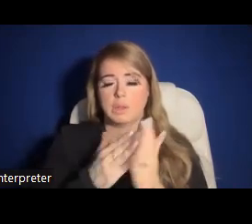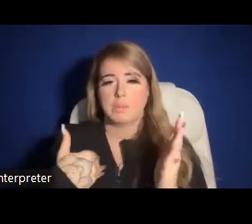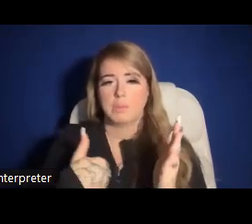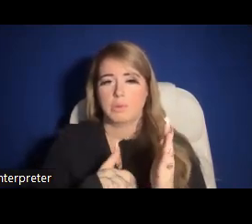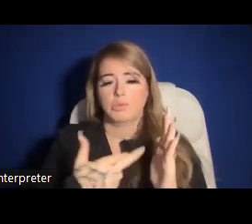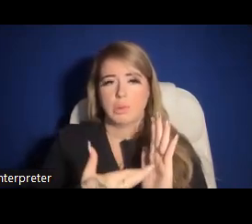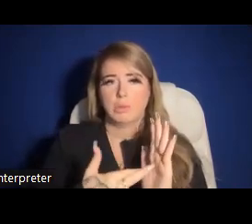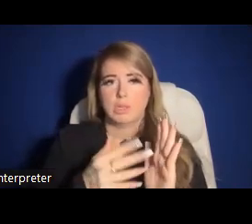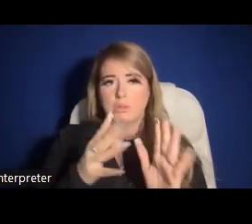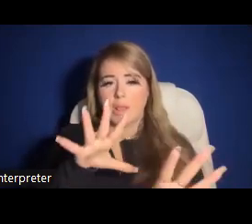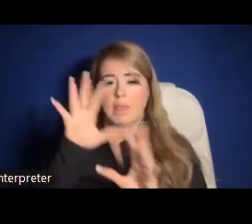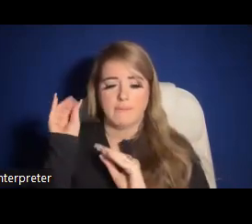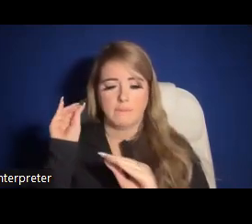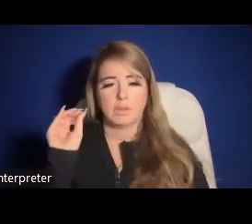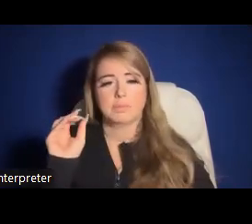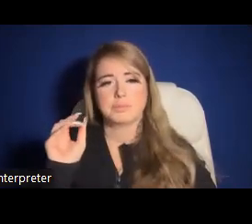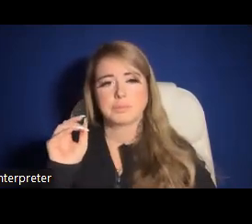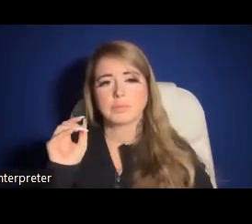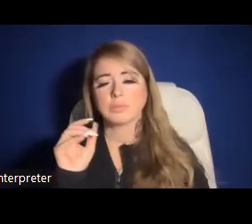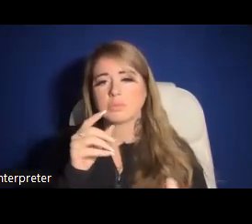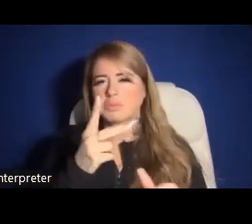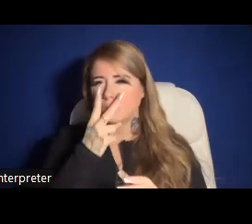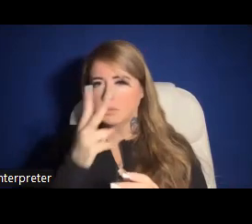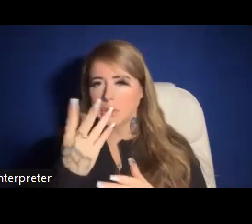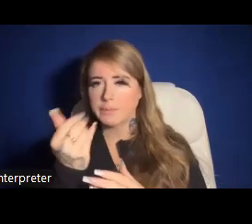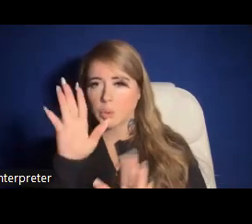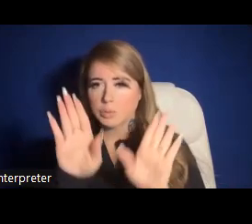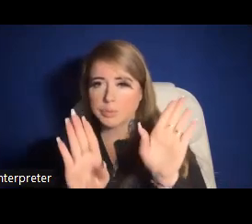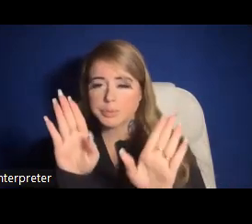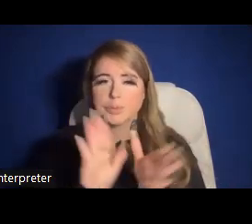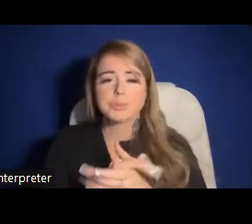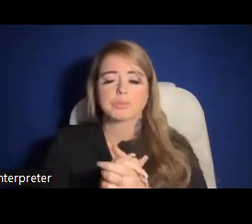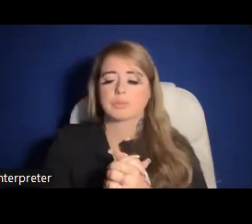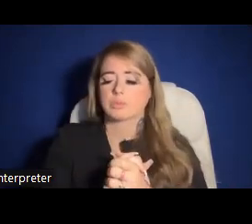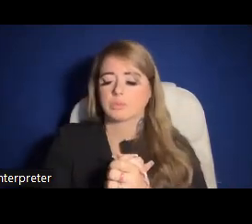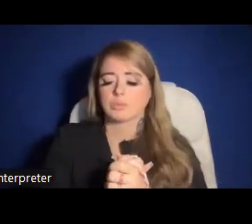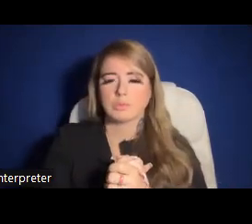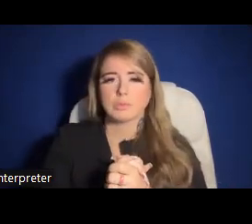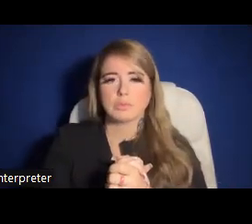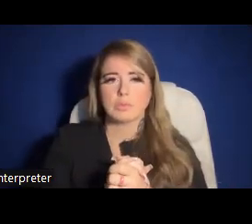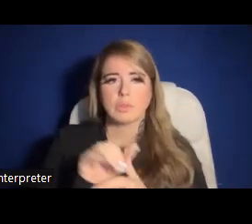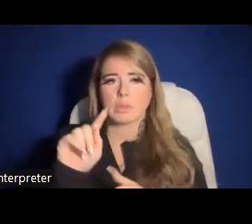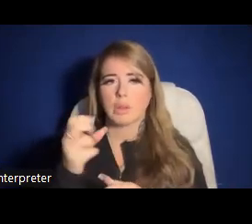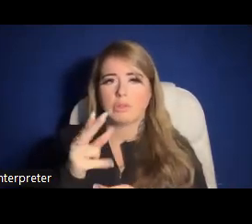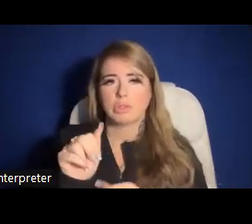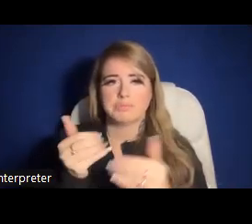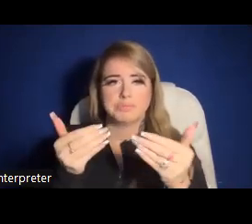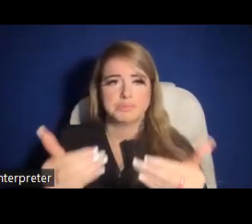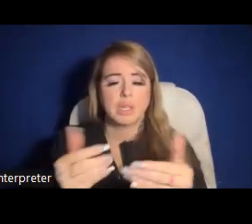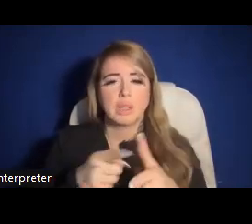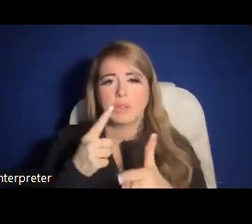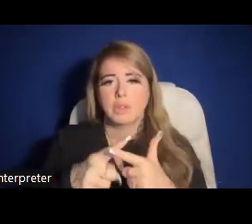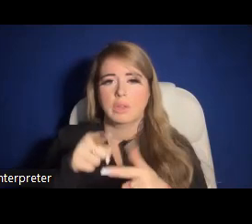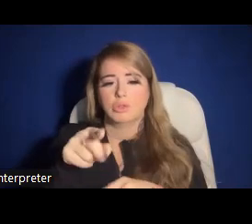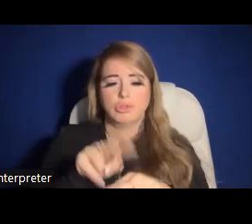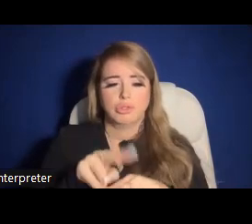of them have left. And I see a few hands up. Tasha, I'll start with you, and then as chair, I'll